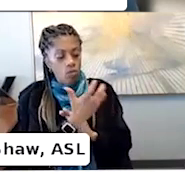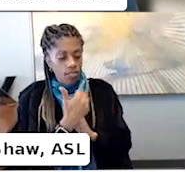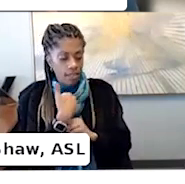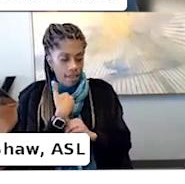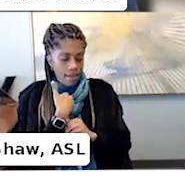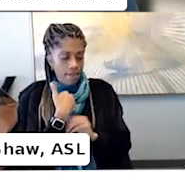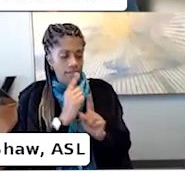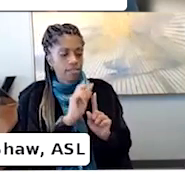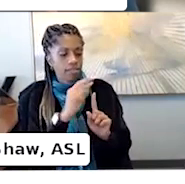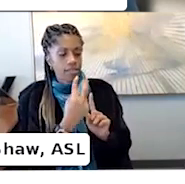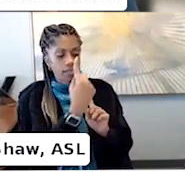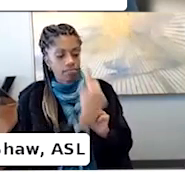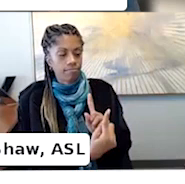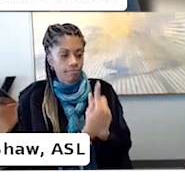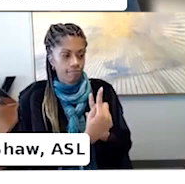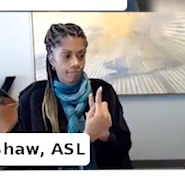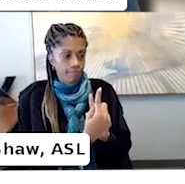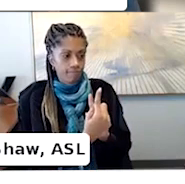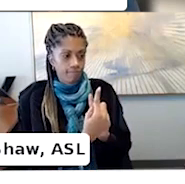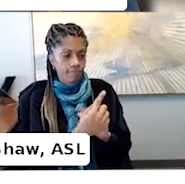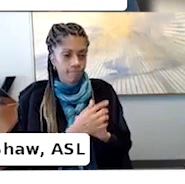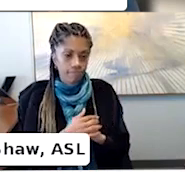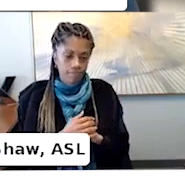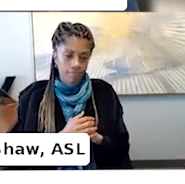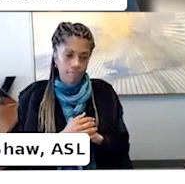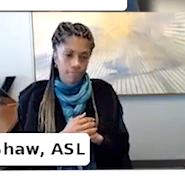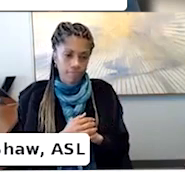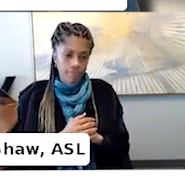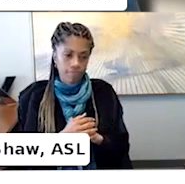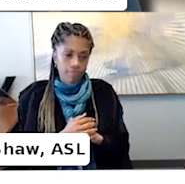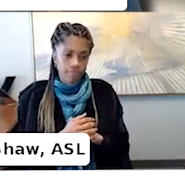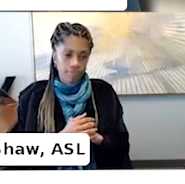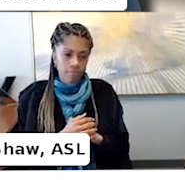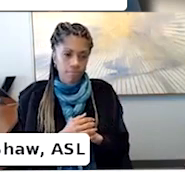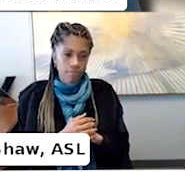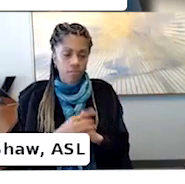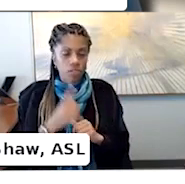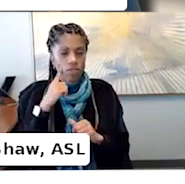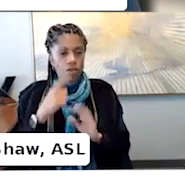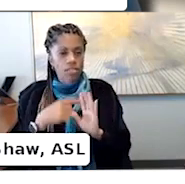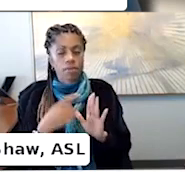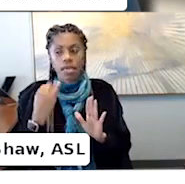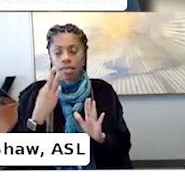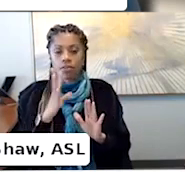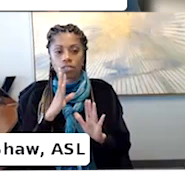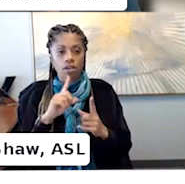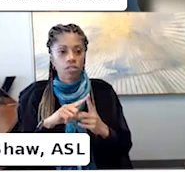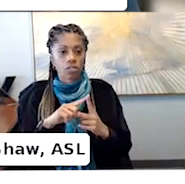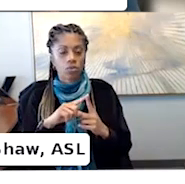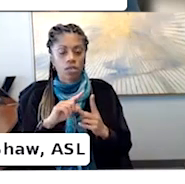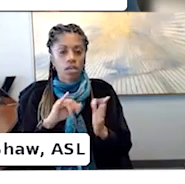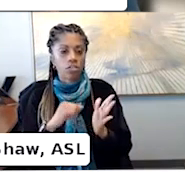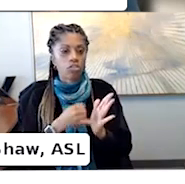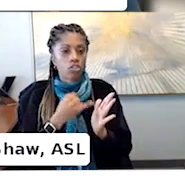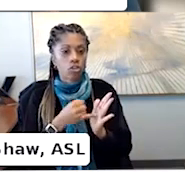probably going to be a lot different than if you have a conversation with a family member or a loved one.